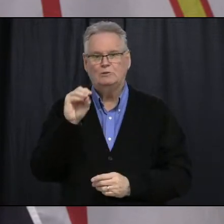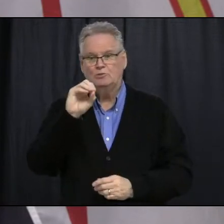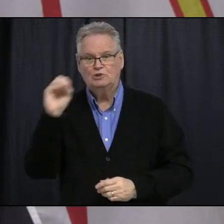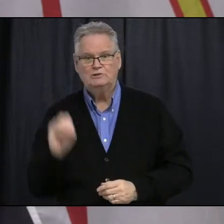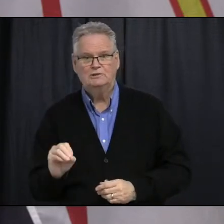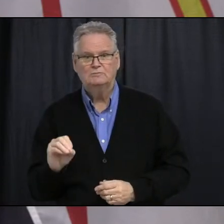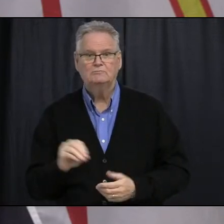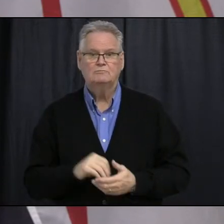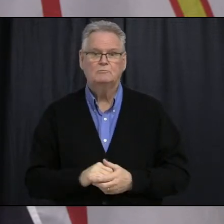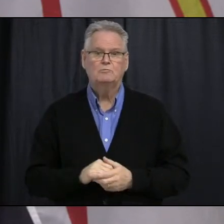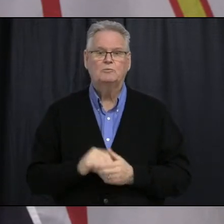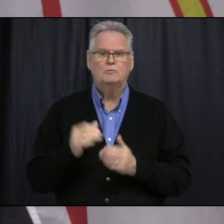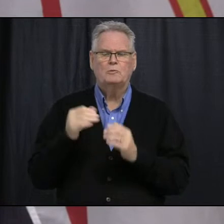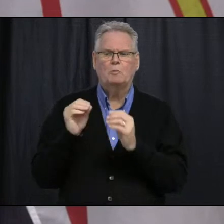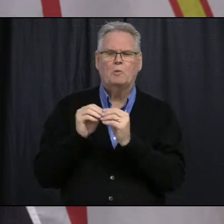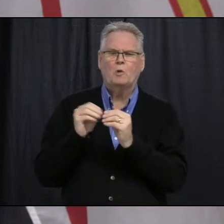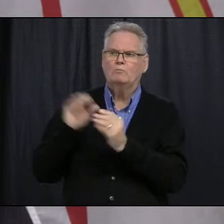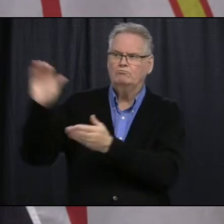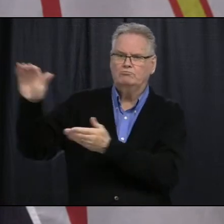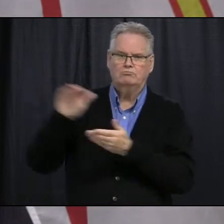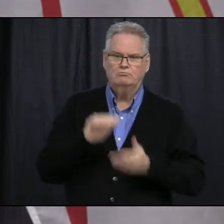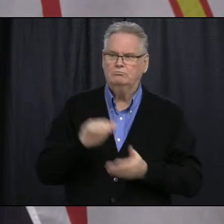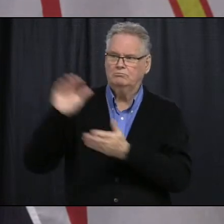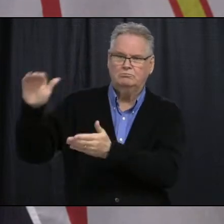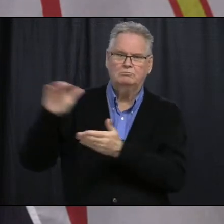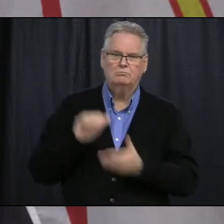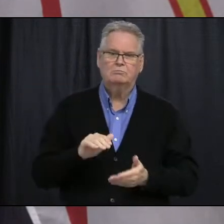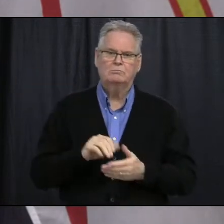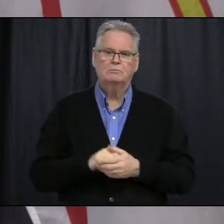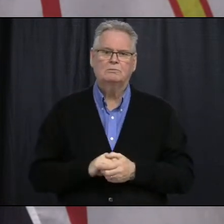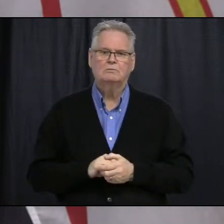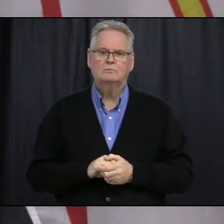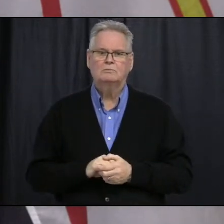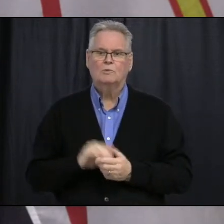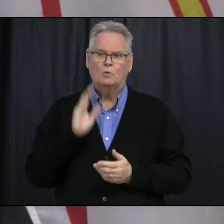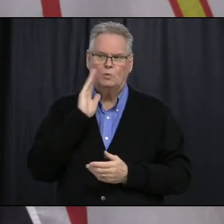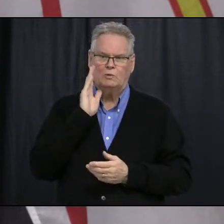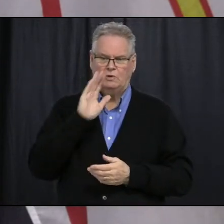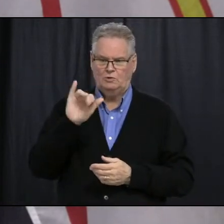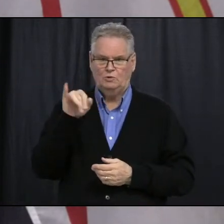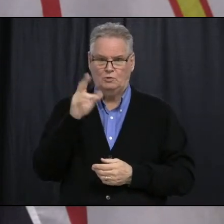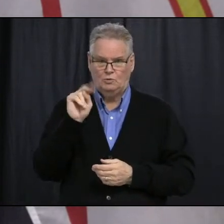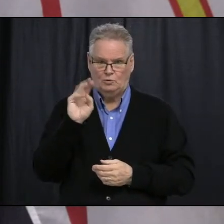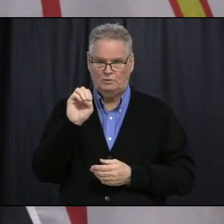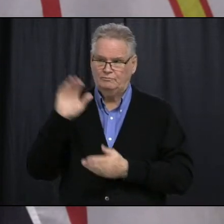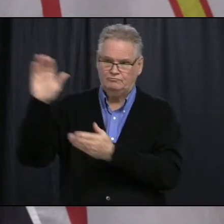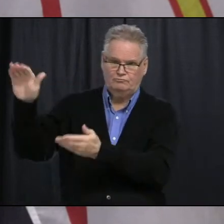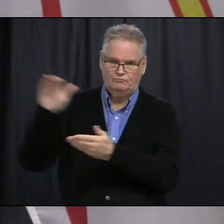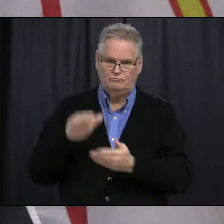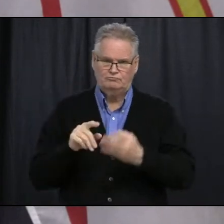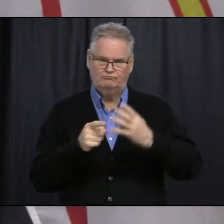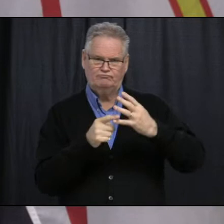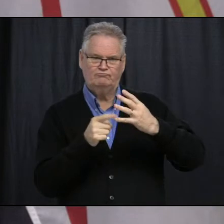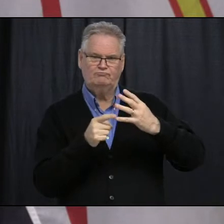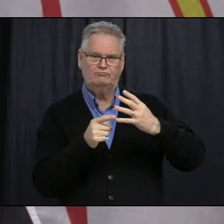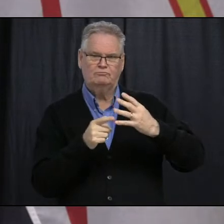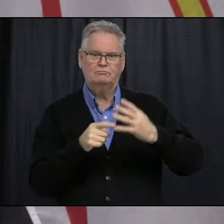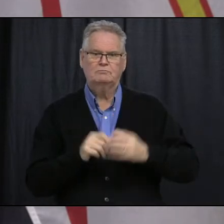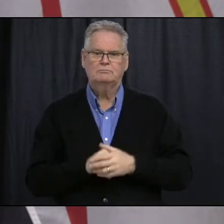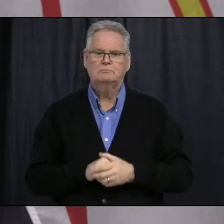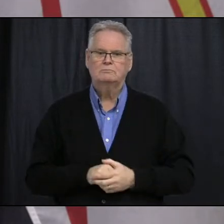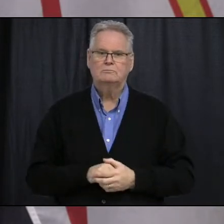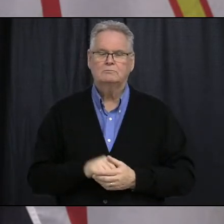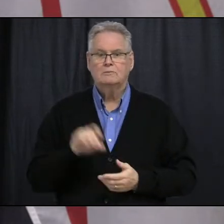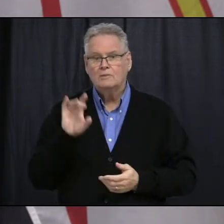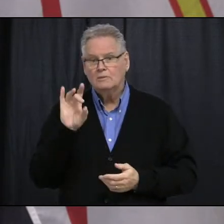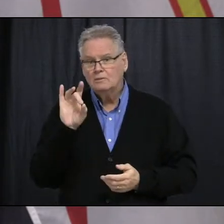183,000 doses between now and the end of June. As a result, regional health authorities will be moving up second doses